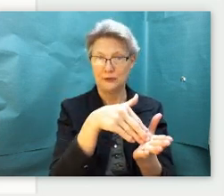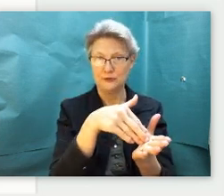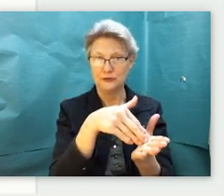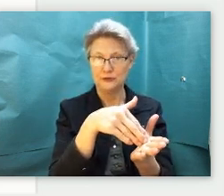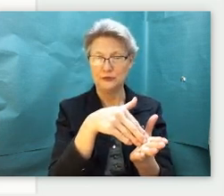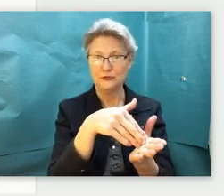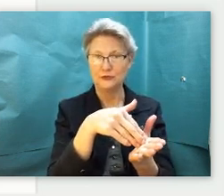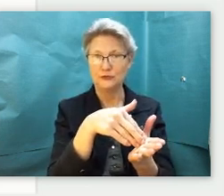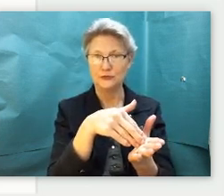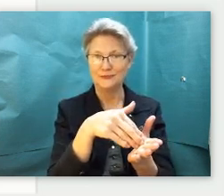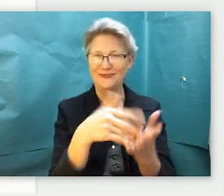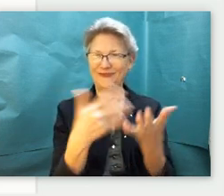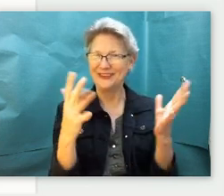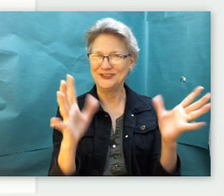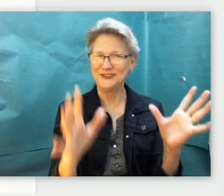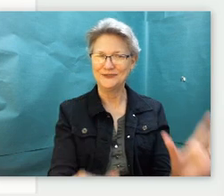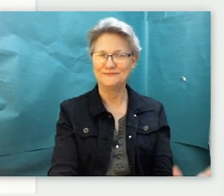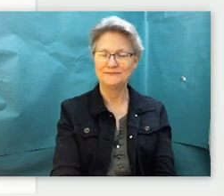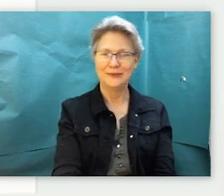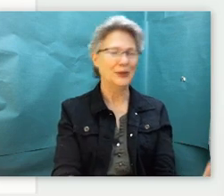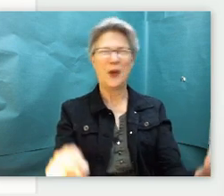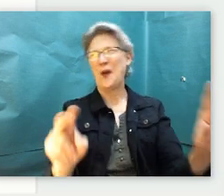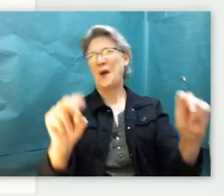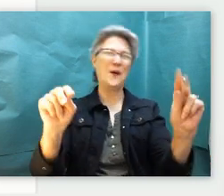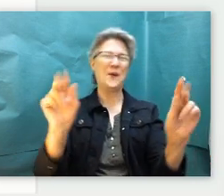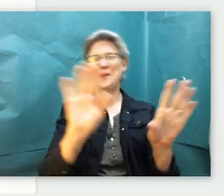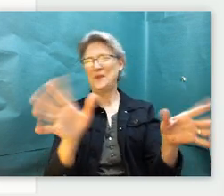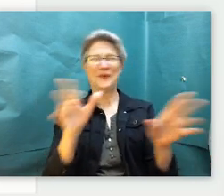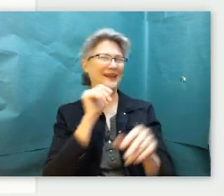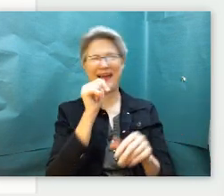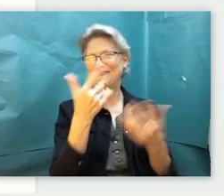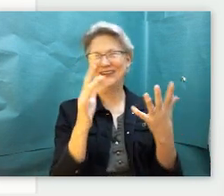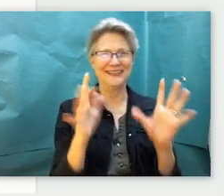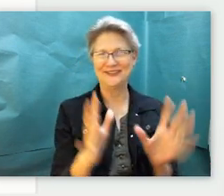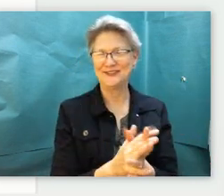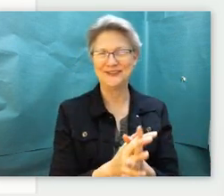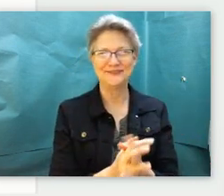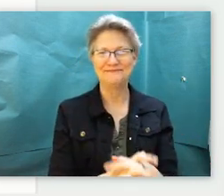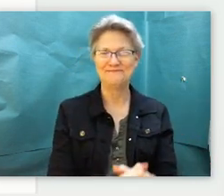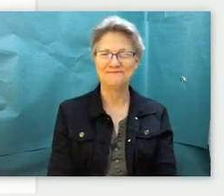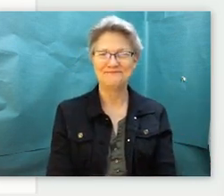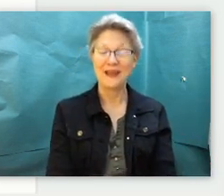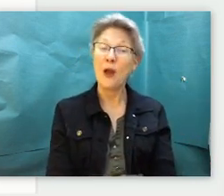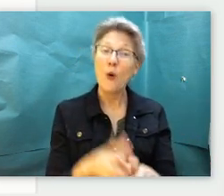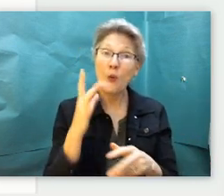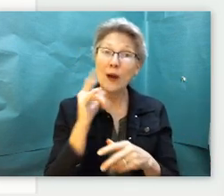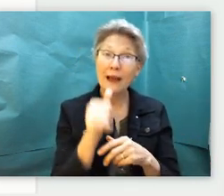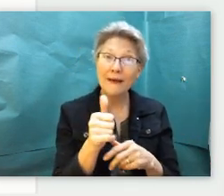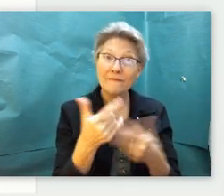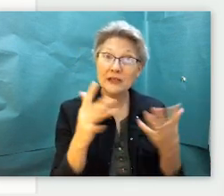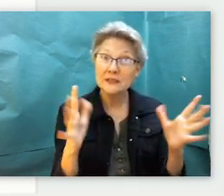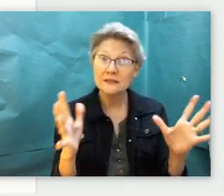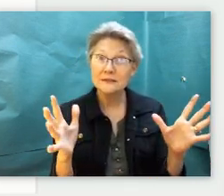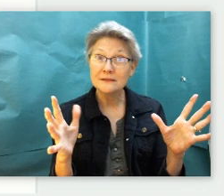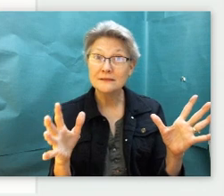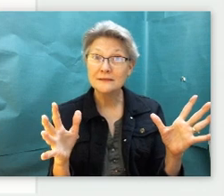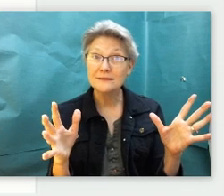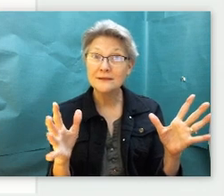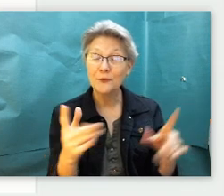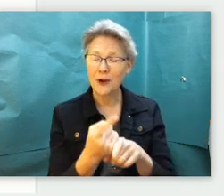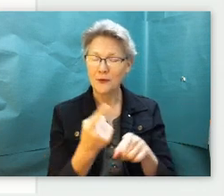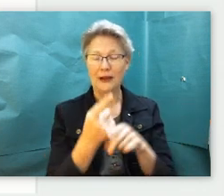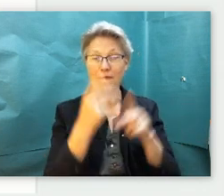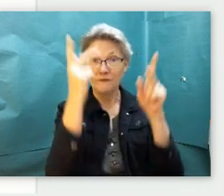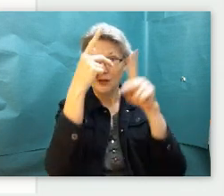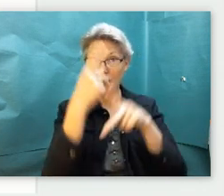5,000. All right, we're done. No, we're not done yet. Why aren't we done? That's right, we have